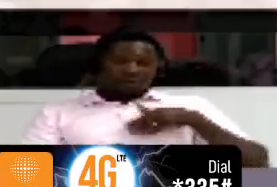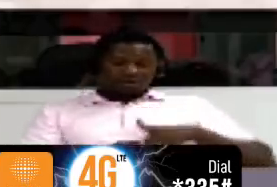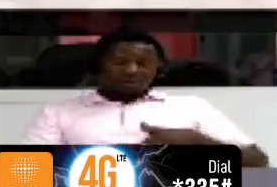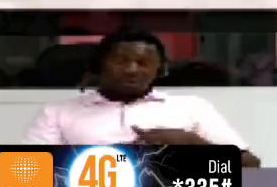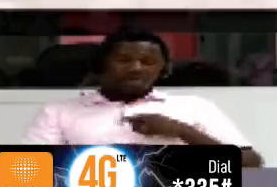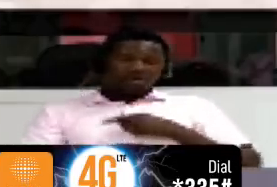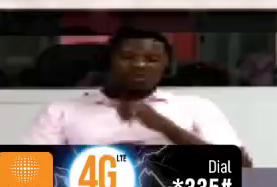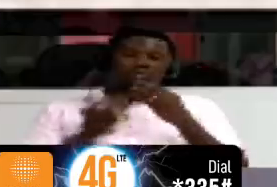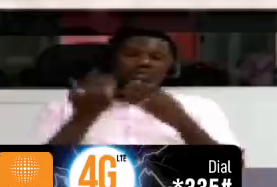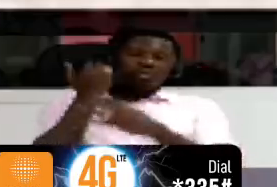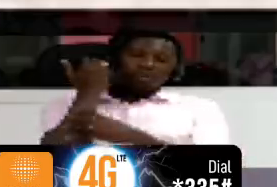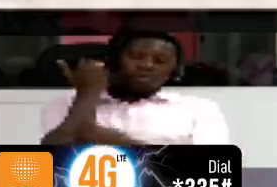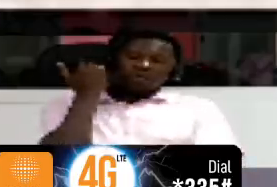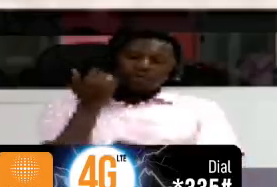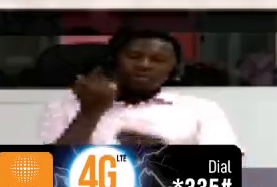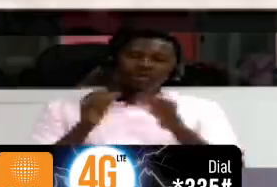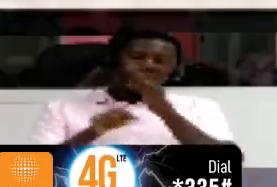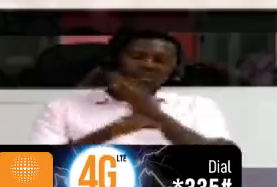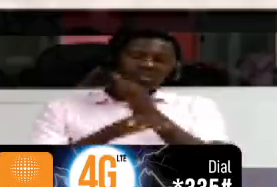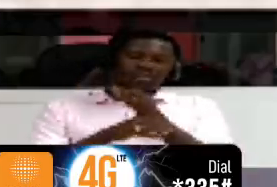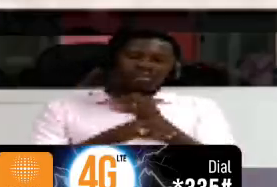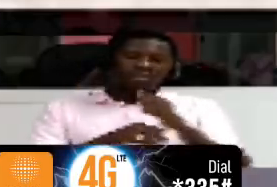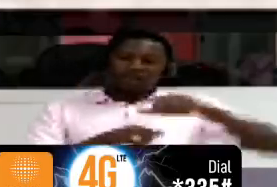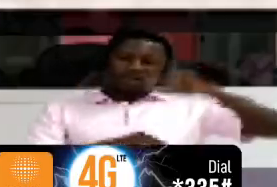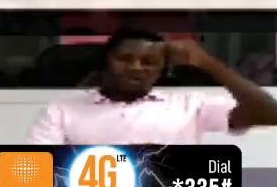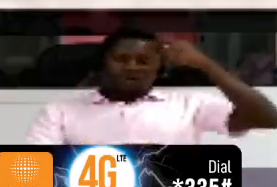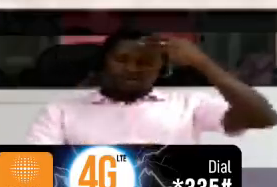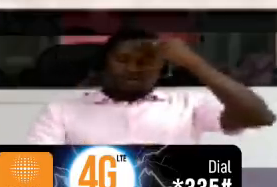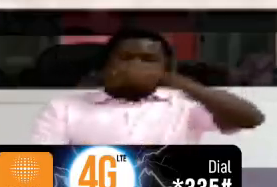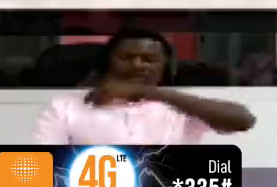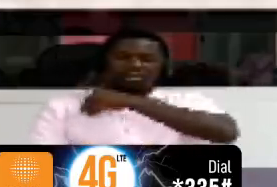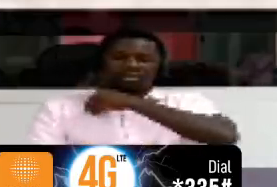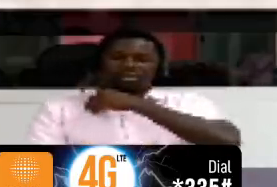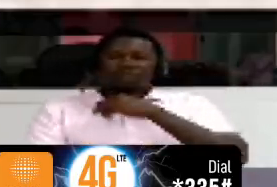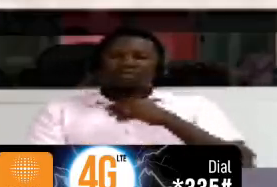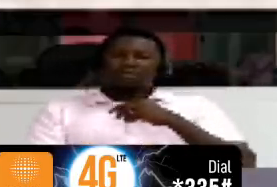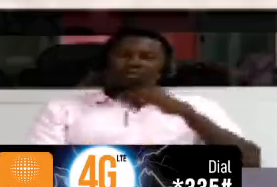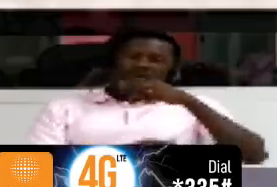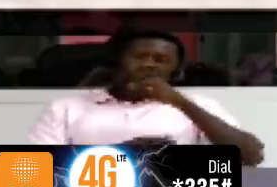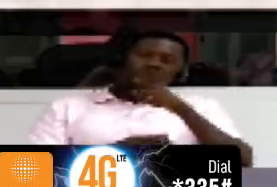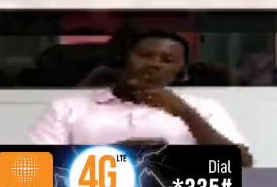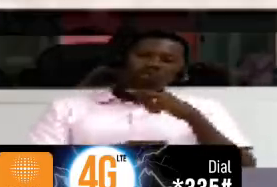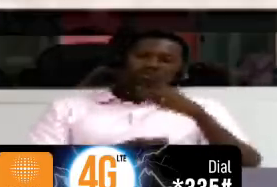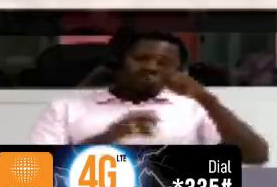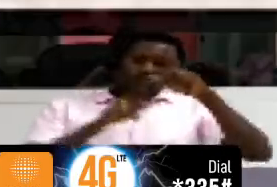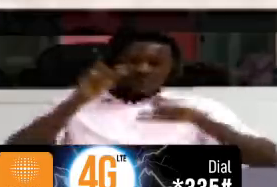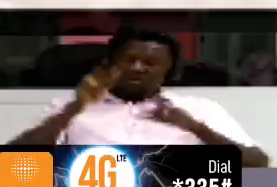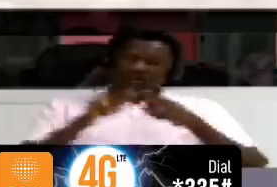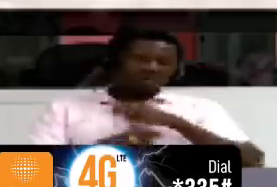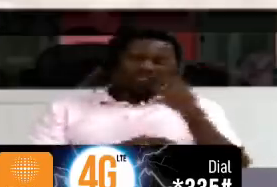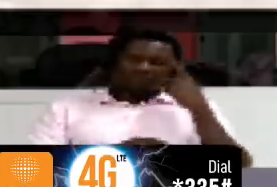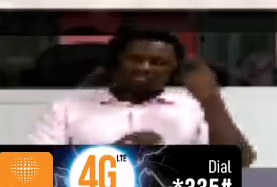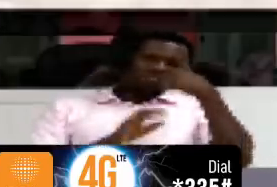teachers, senior masters, principals, whose positions are not even being recognized.